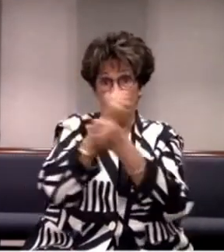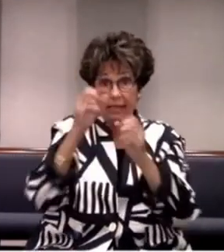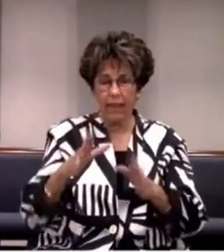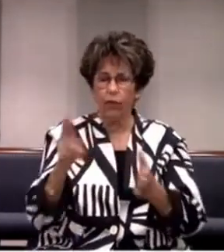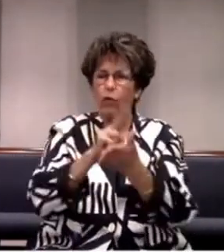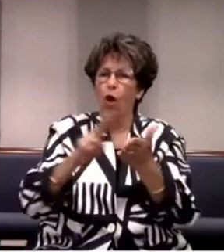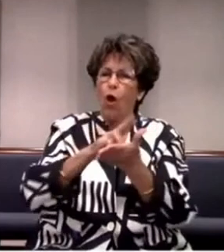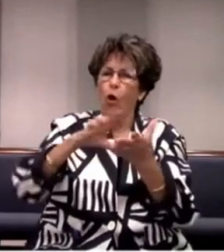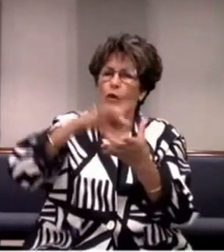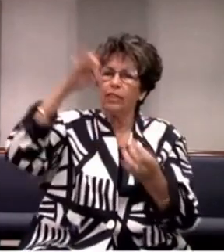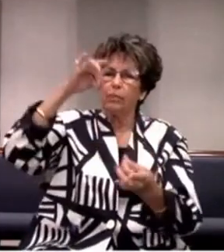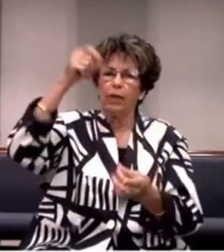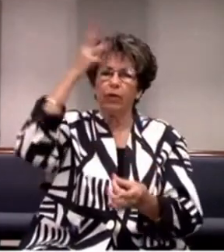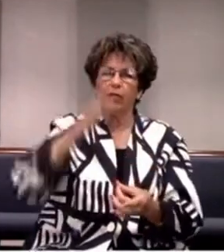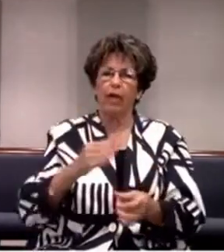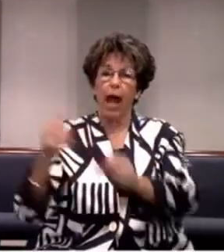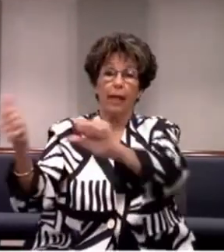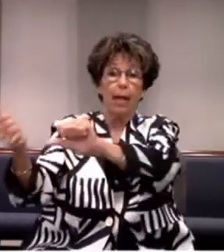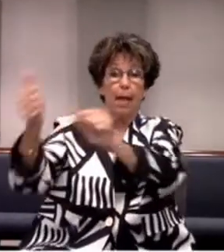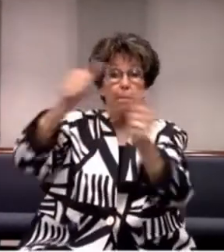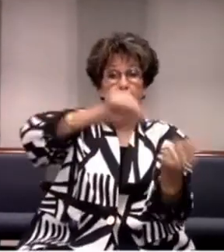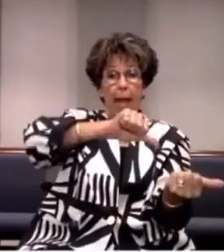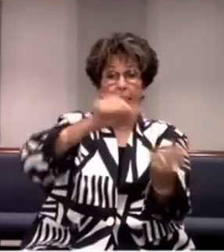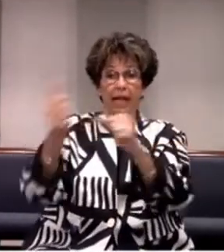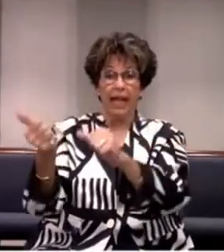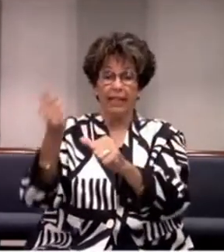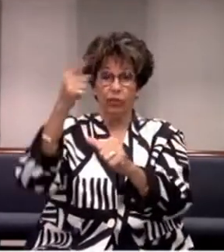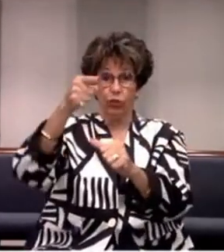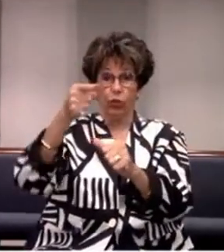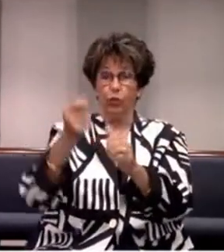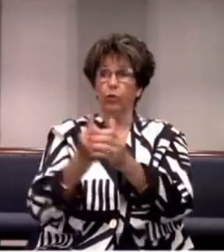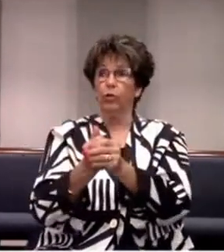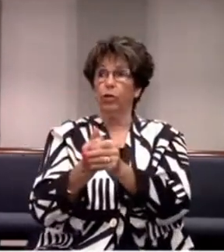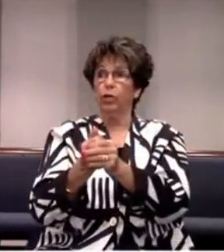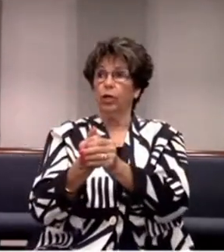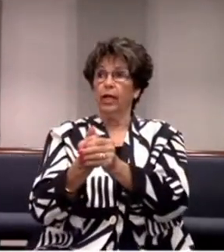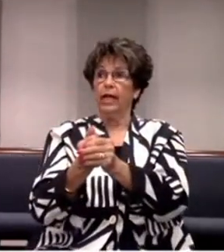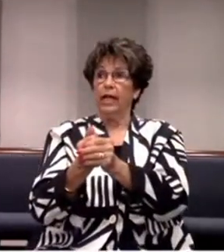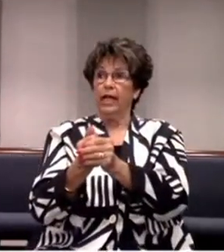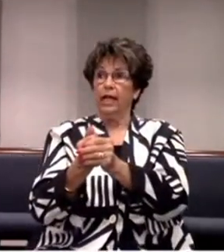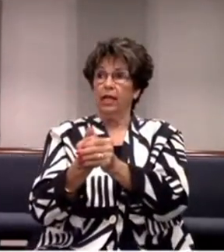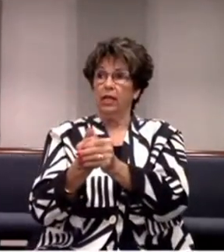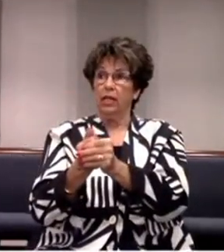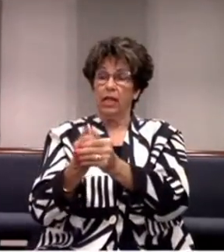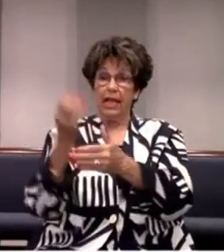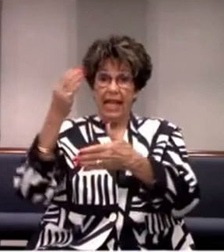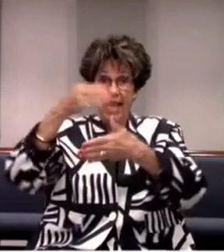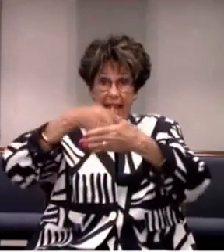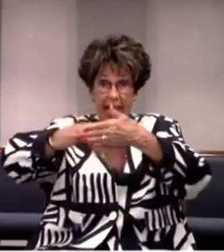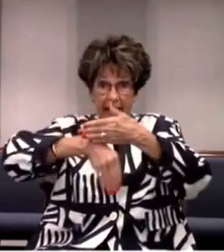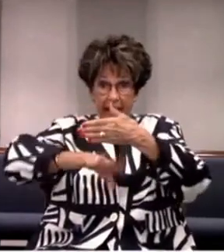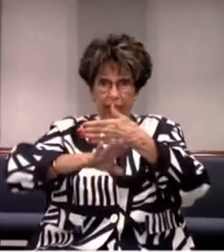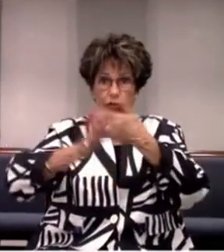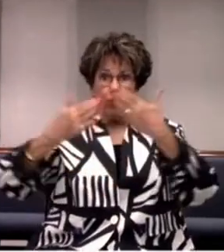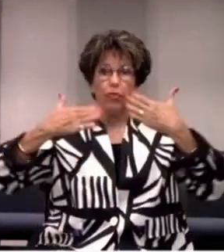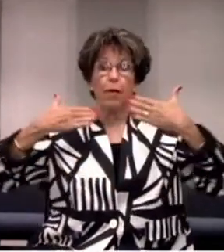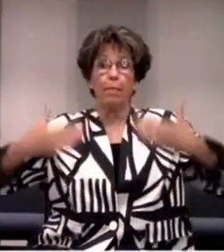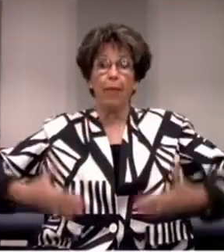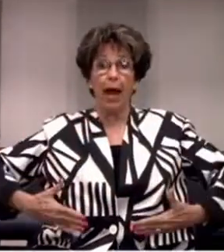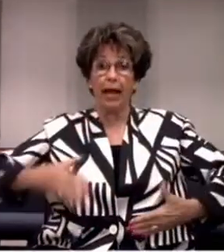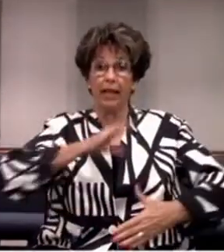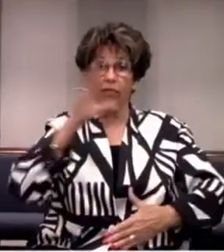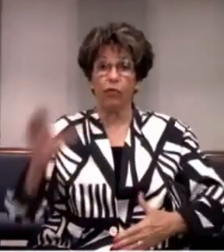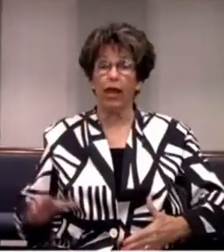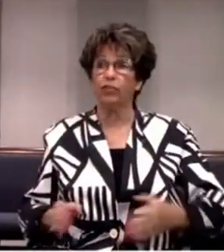God baptizes you, immerses you through this indwelling into the body of Christ, which